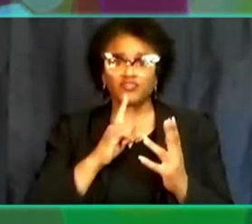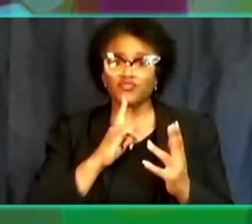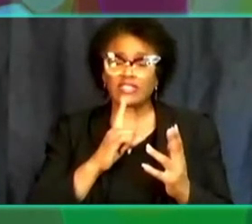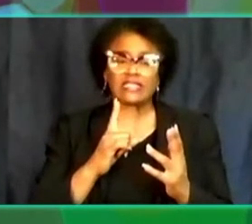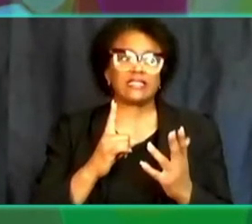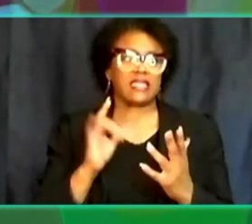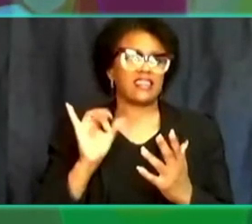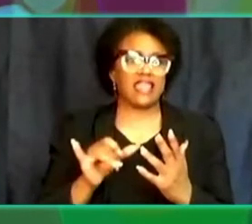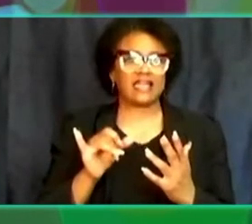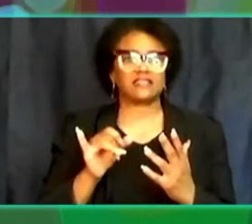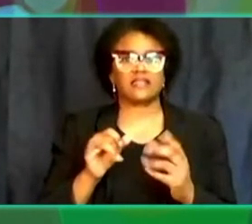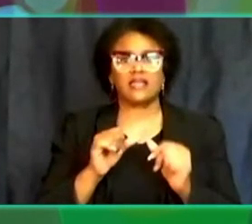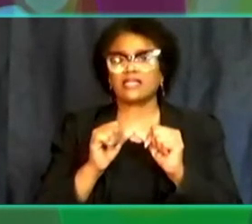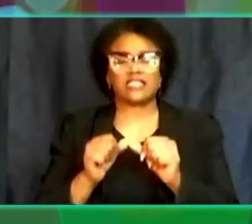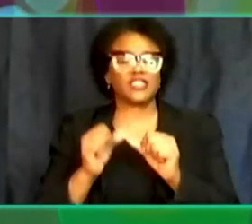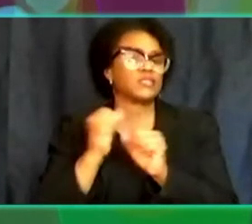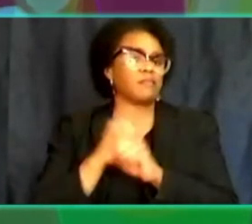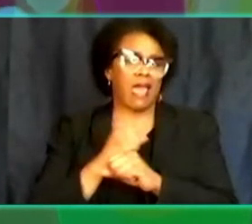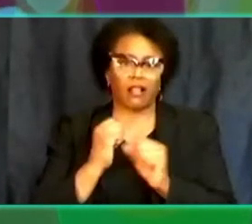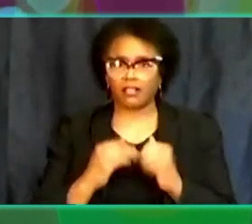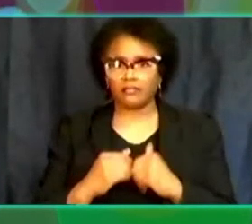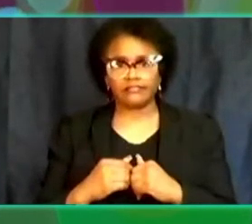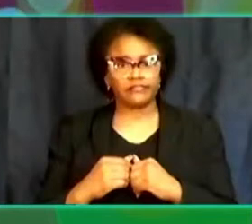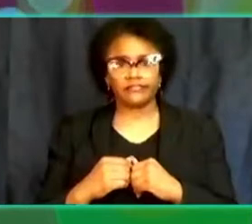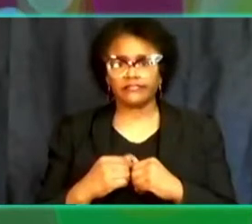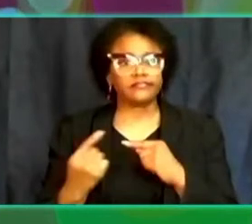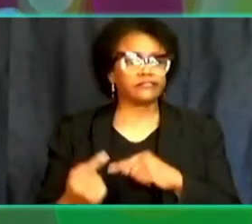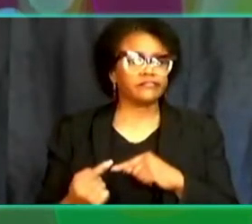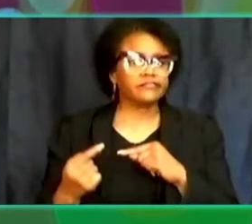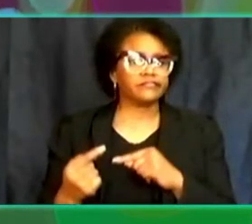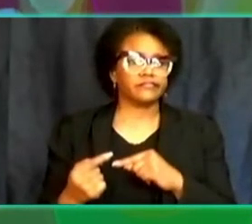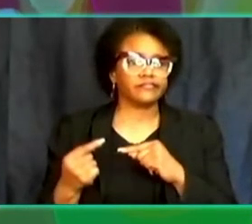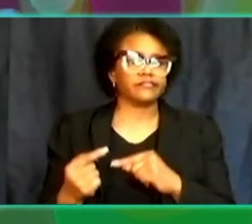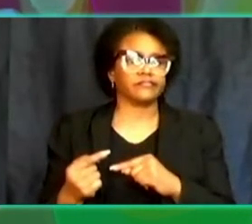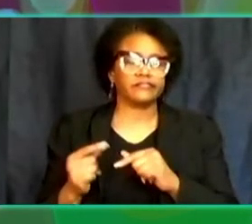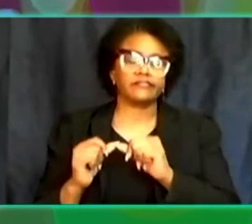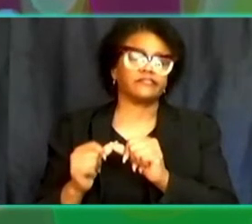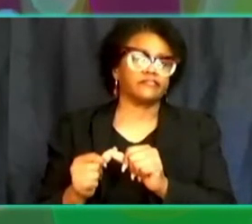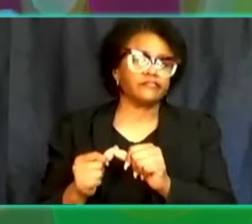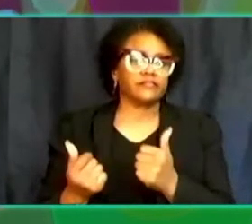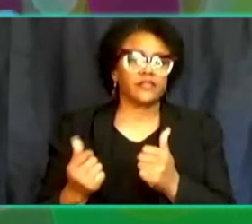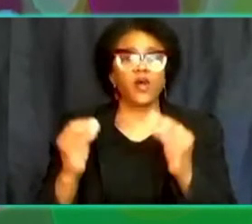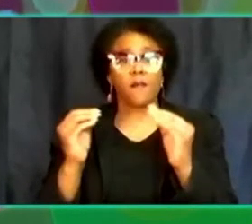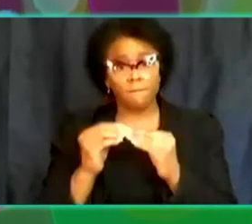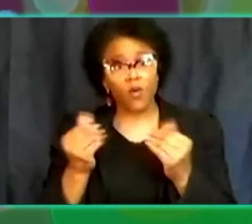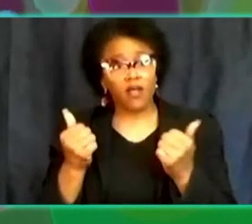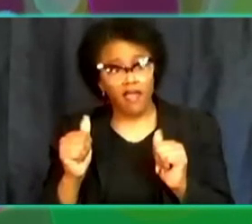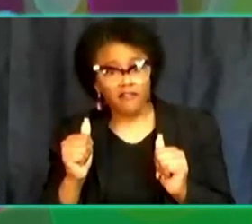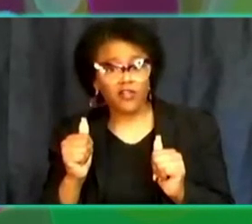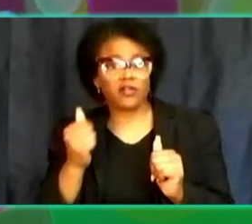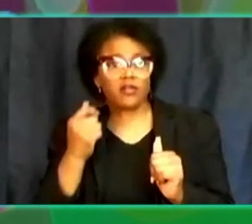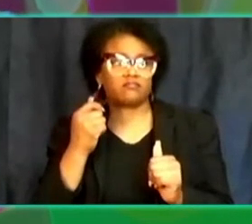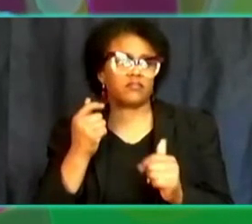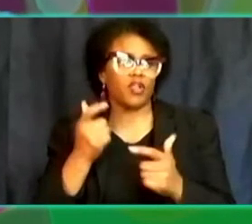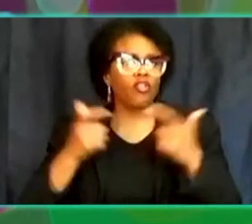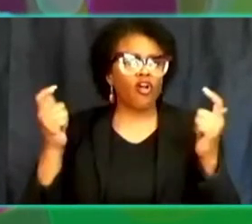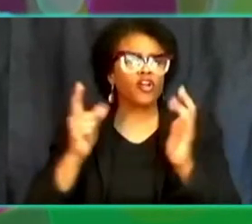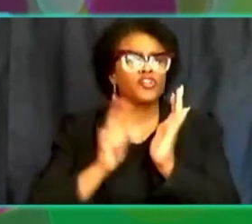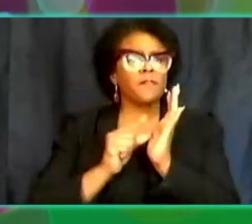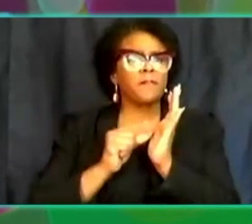that's a continuous battle going on. I do think there's been more effort for larger publishers to be more